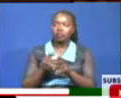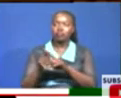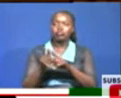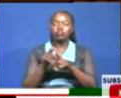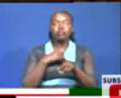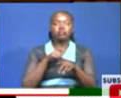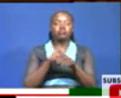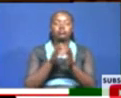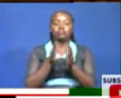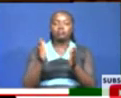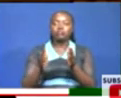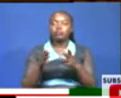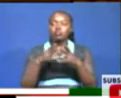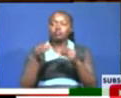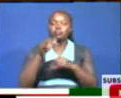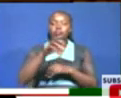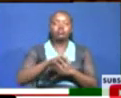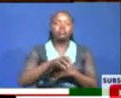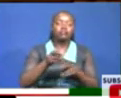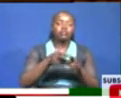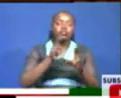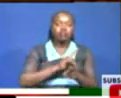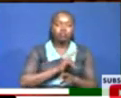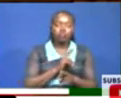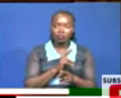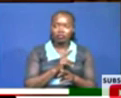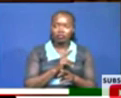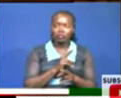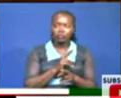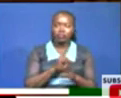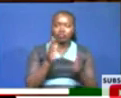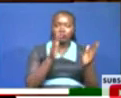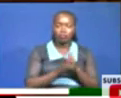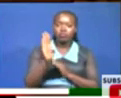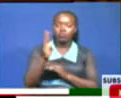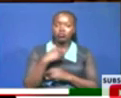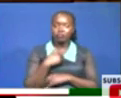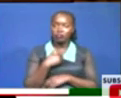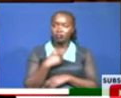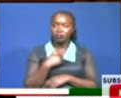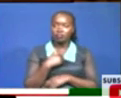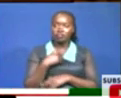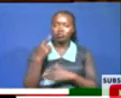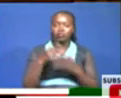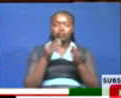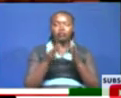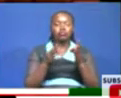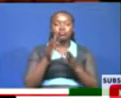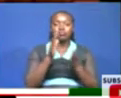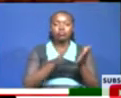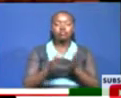timeline of going to Congo and getting out. And we have a plan B of what if that plan doesn't